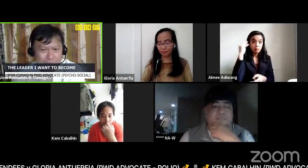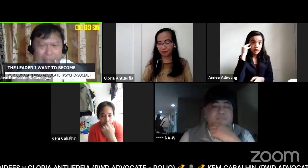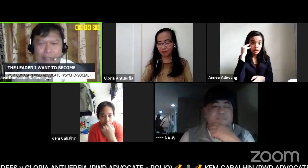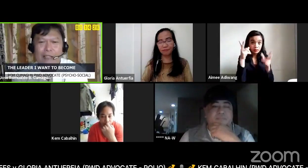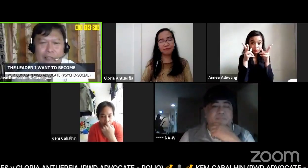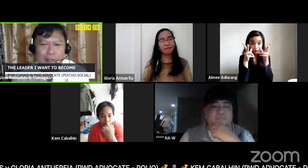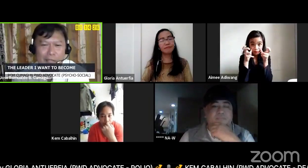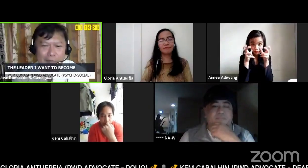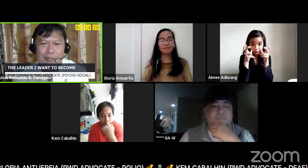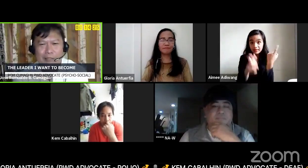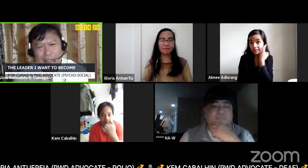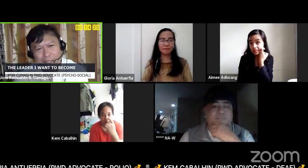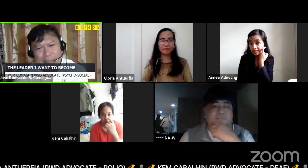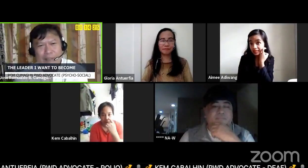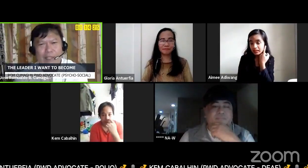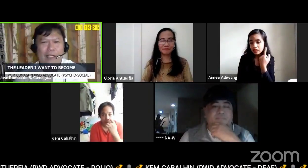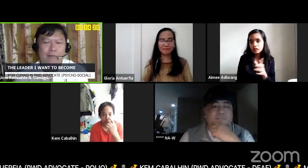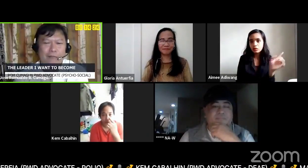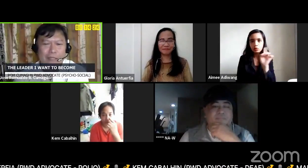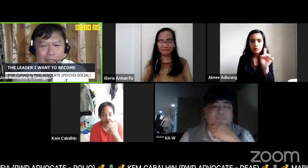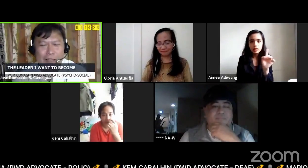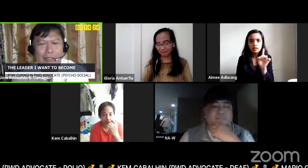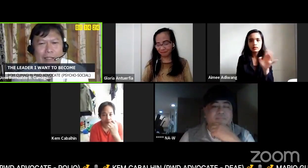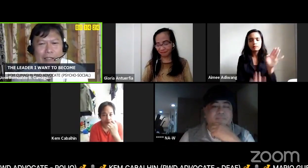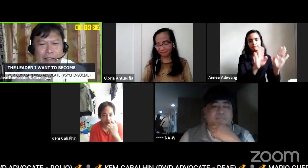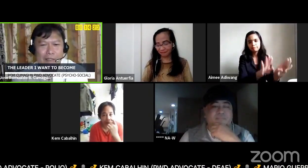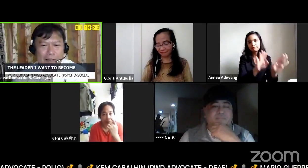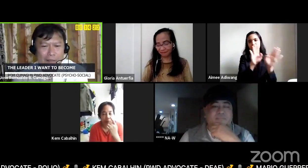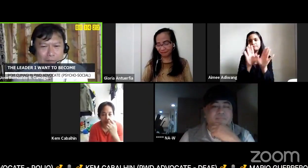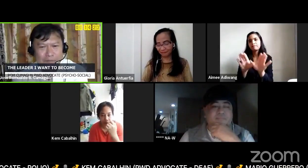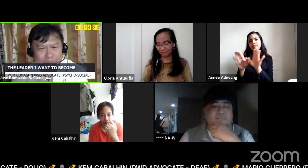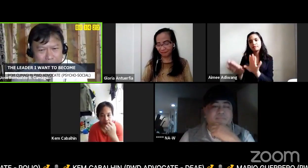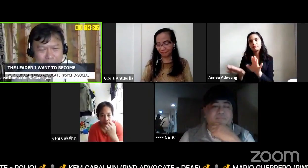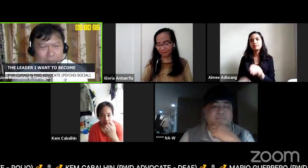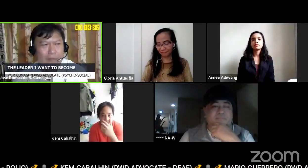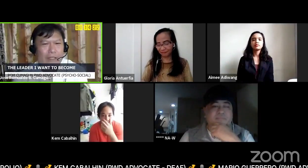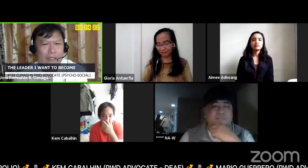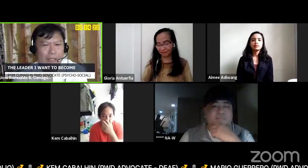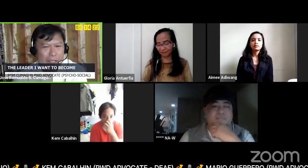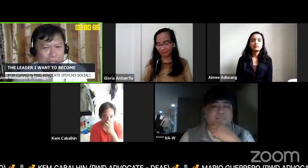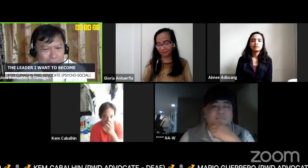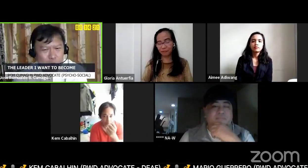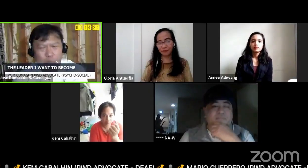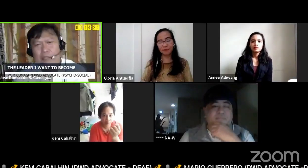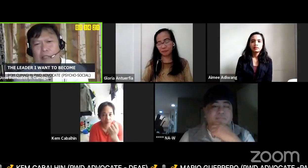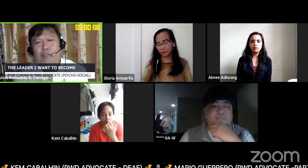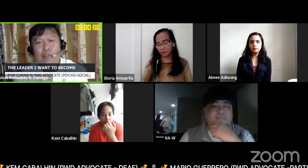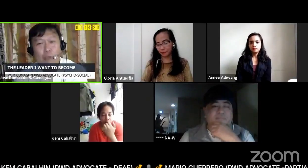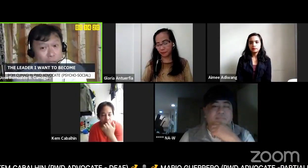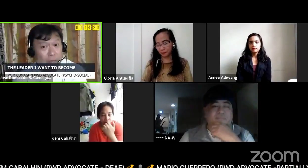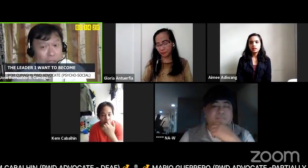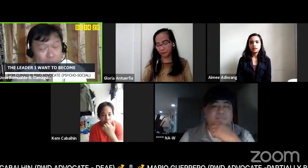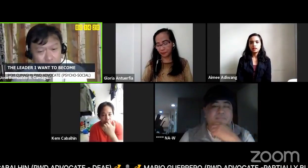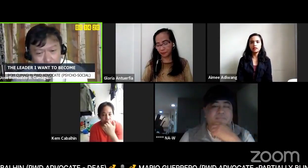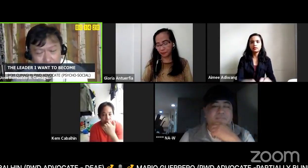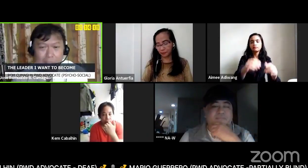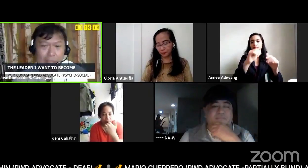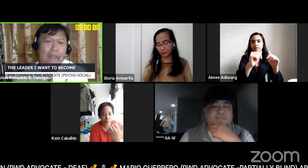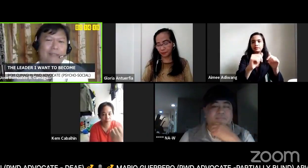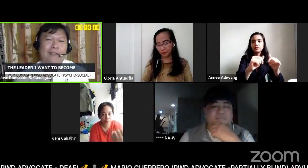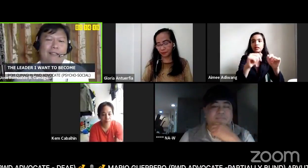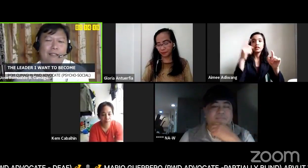is biding his time. Okay, he's taking his time, um, doing things slowly